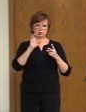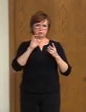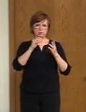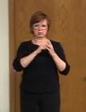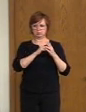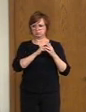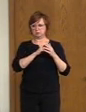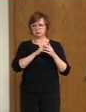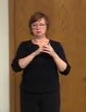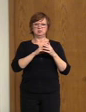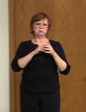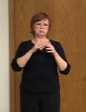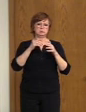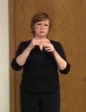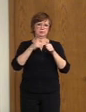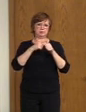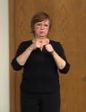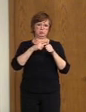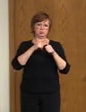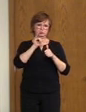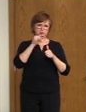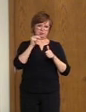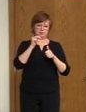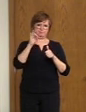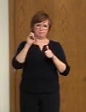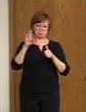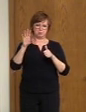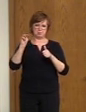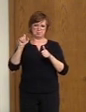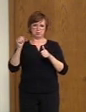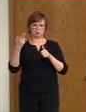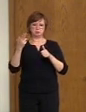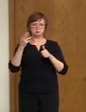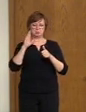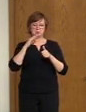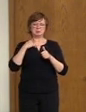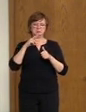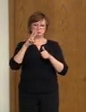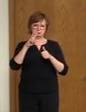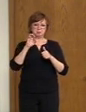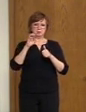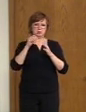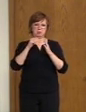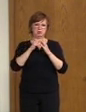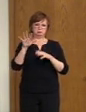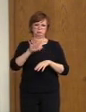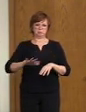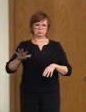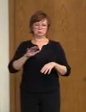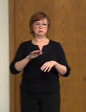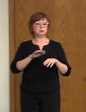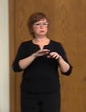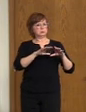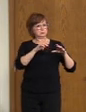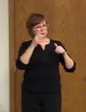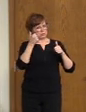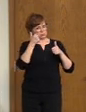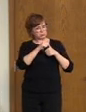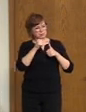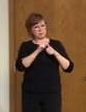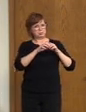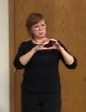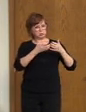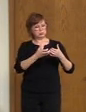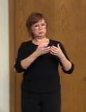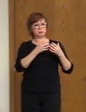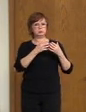is anticipated, and we will, I'll share in a moment where we're going to be targeting that, but it will be immunization of priority populations,